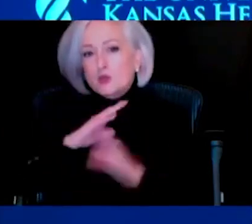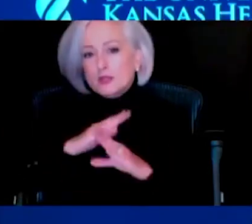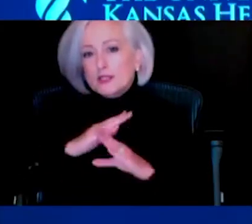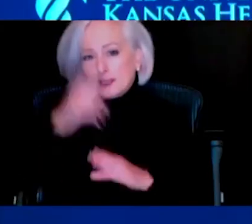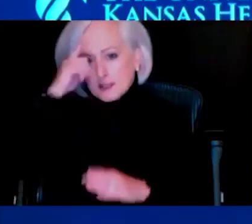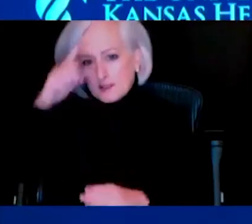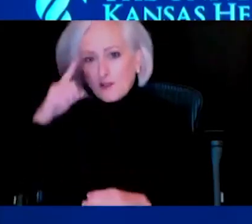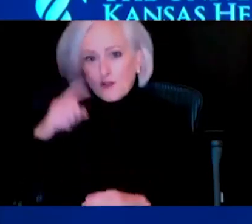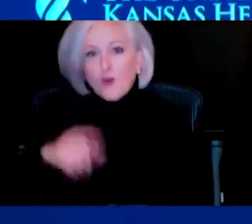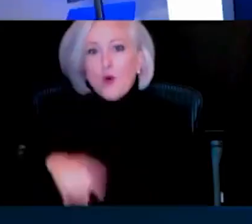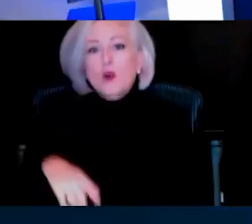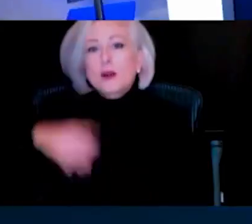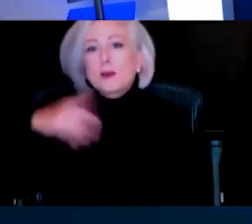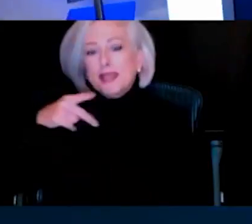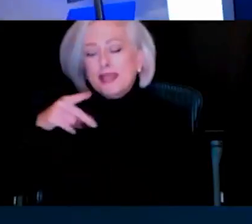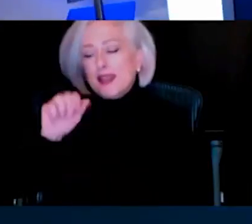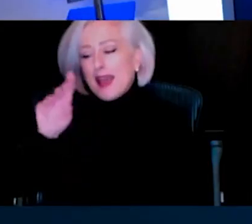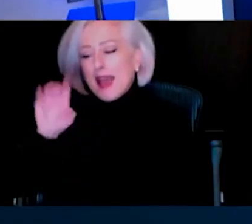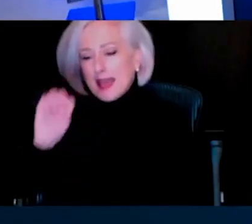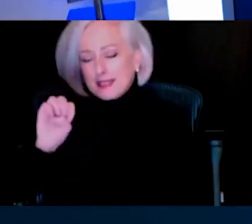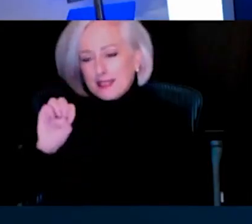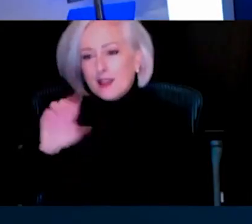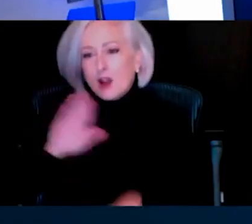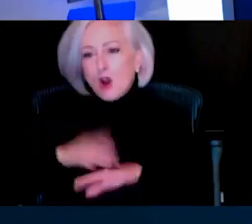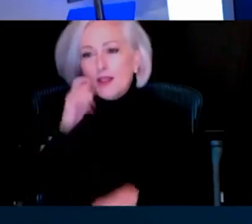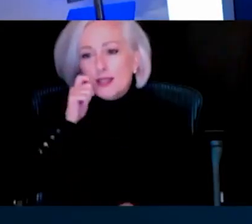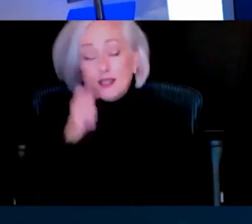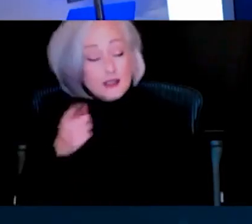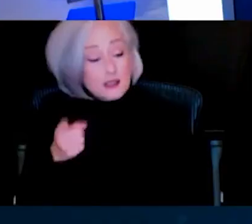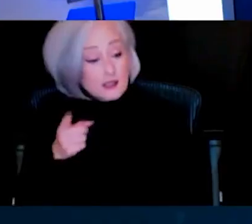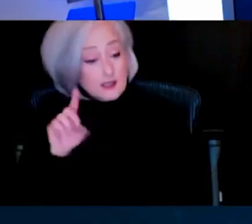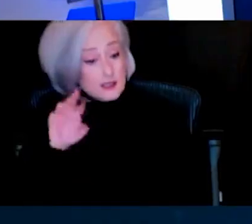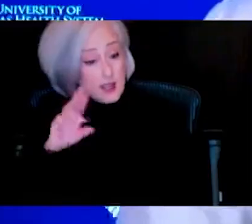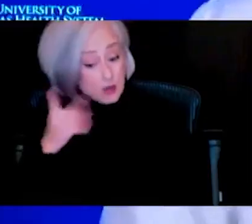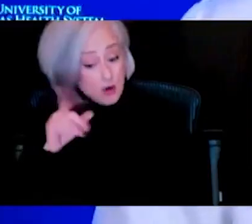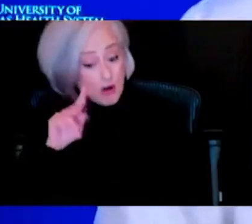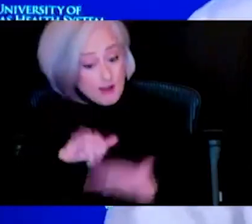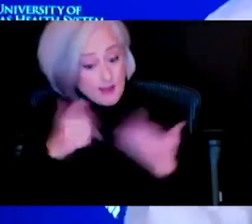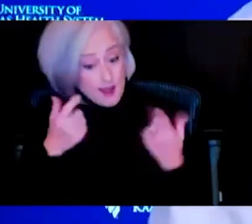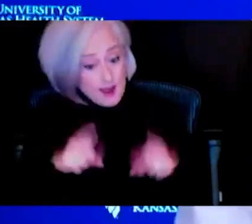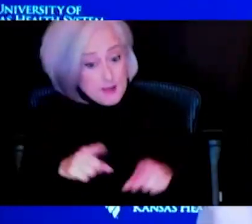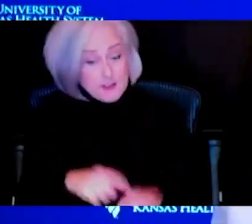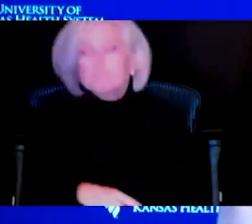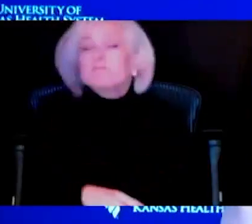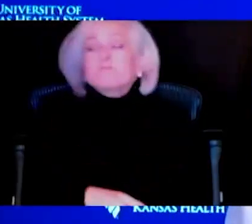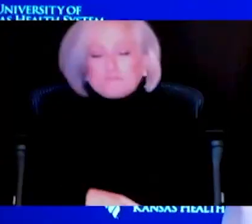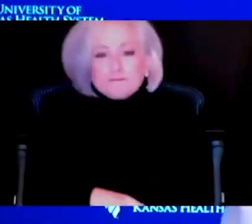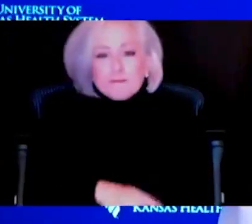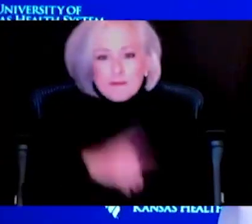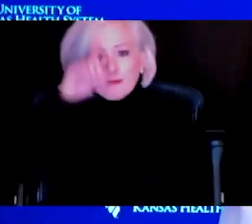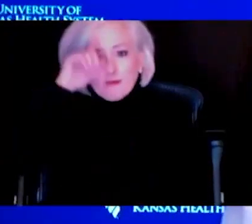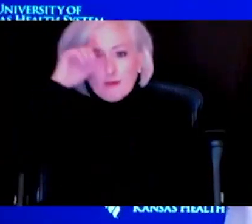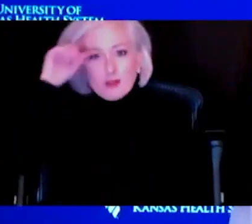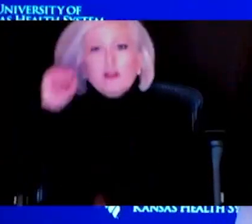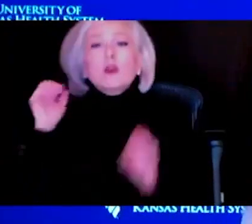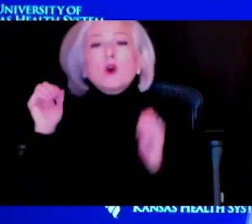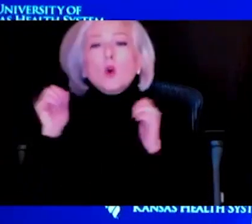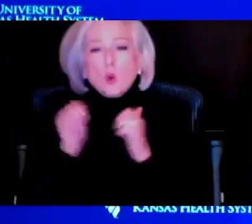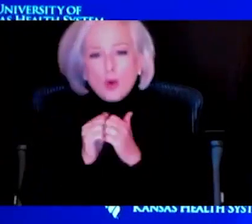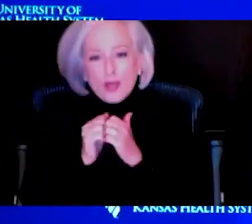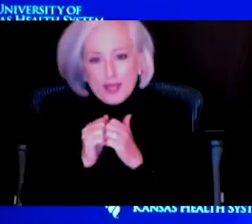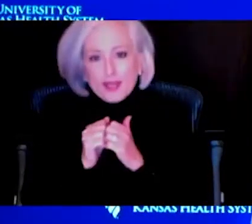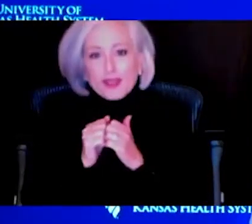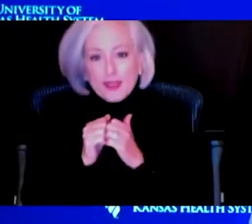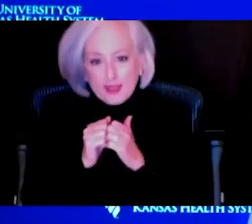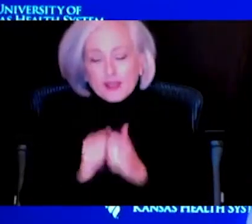acnes bacteria on your skin. Dr. Hawkinson, does that happen when you take too many antibiotics? Yeah, so again, with systemic antibiotics or